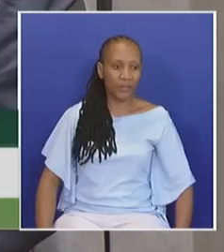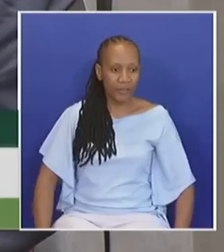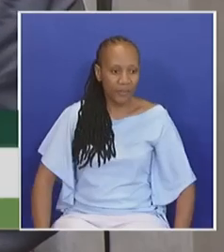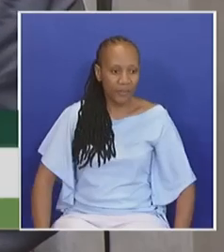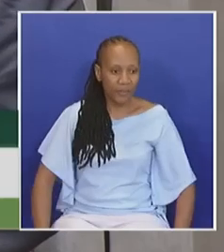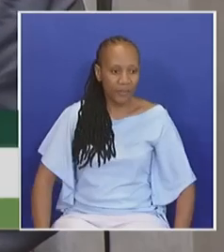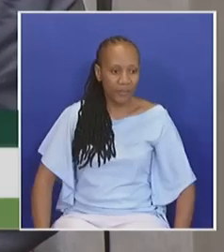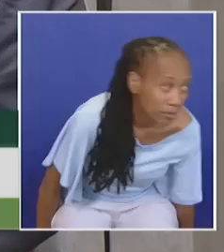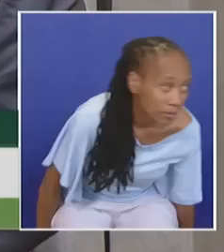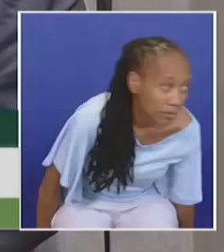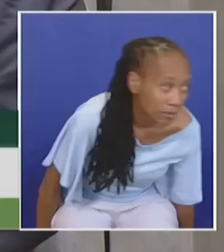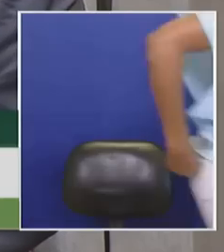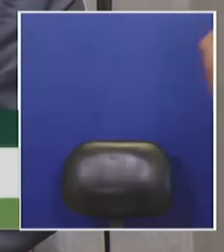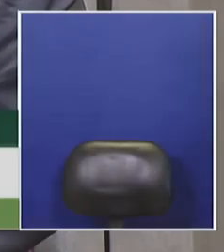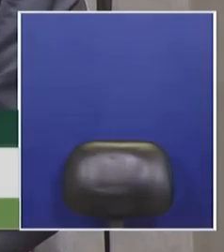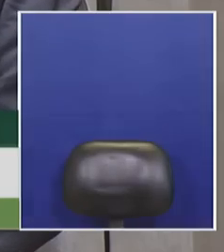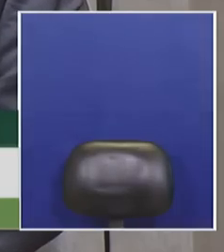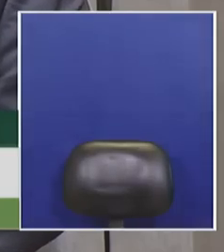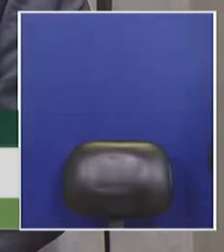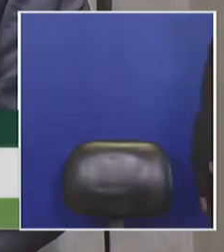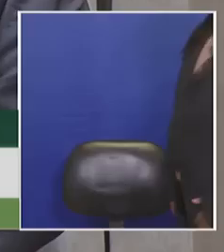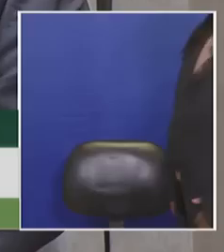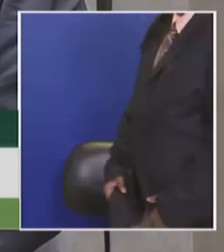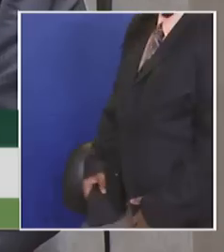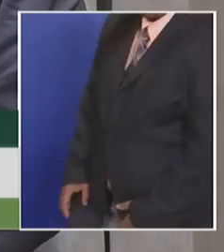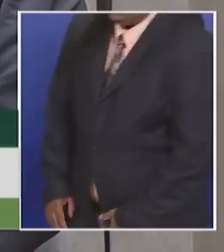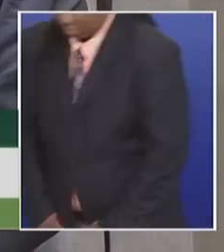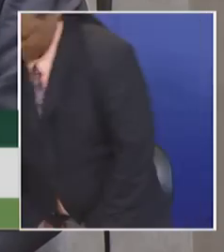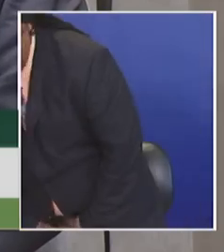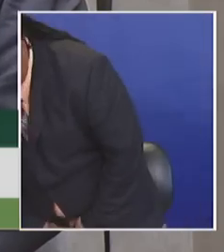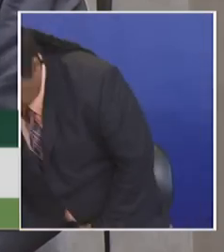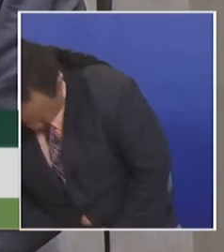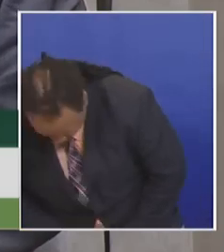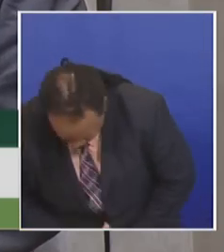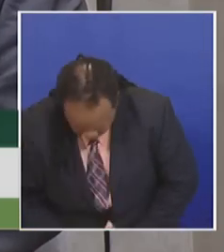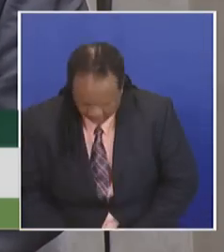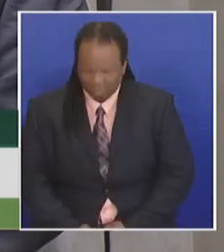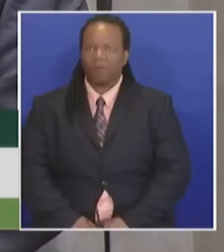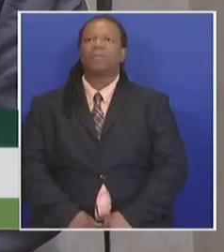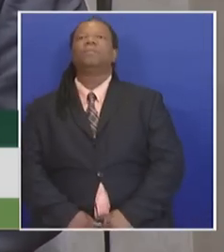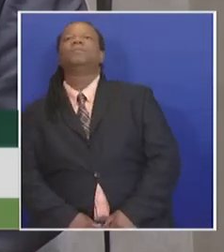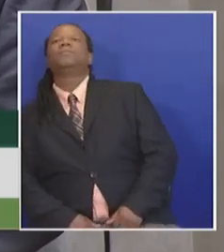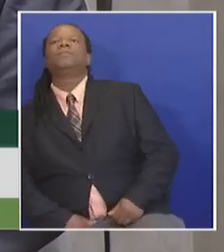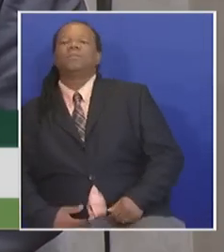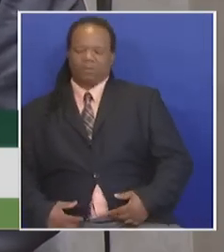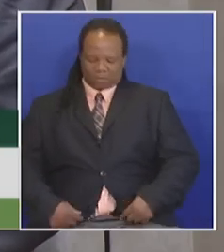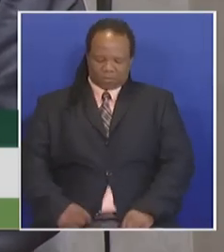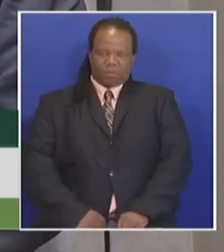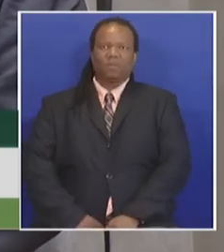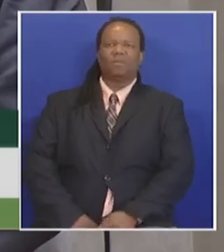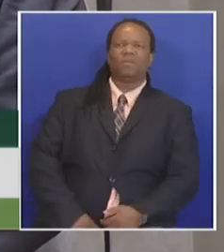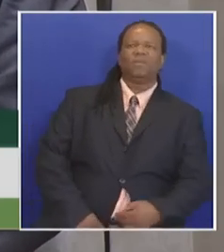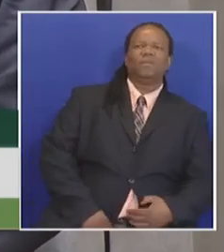Borwa, re boleleng ka mmo, re ka lokisha tshenyo ya kwa